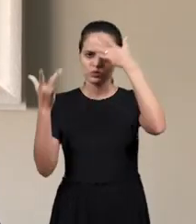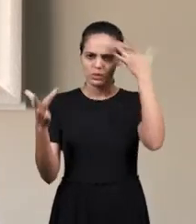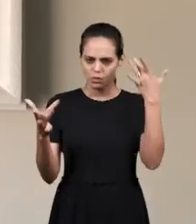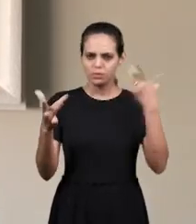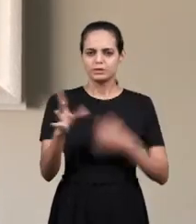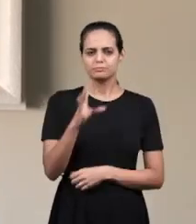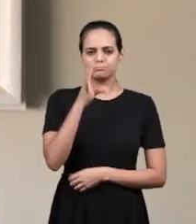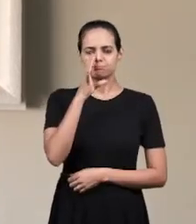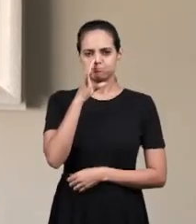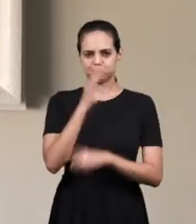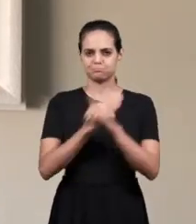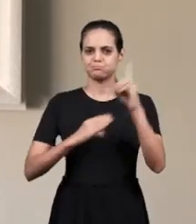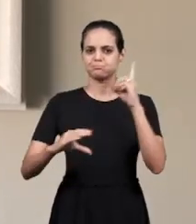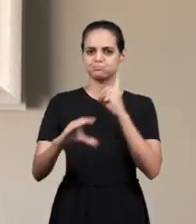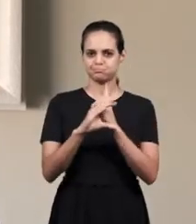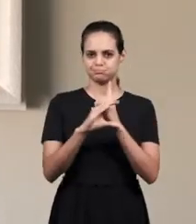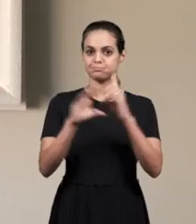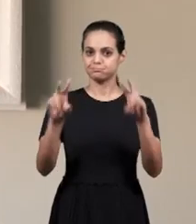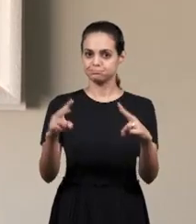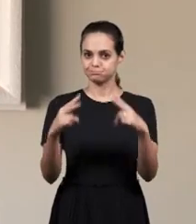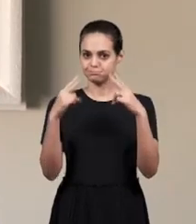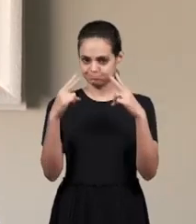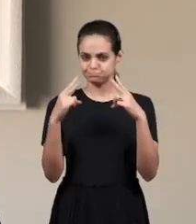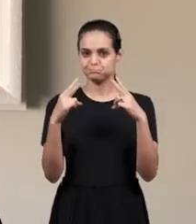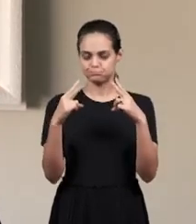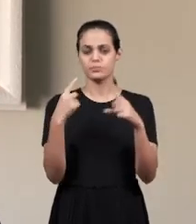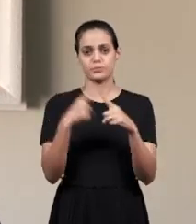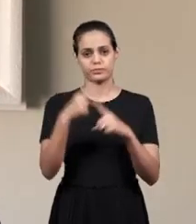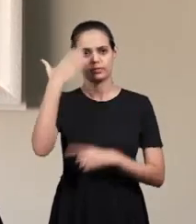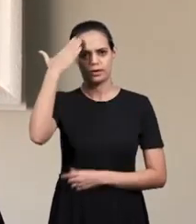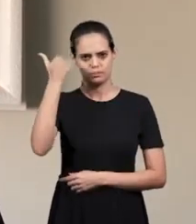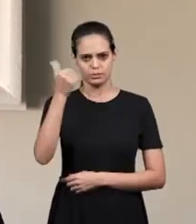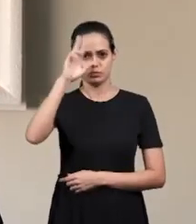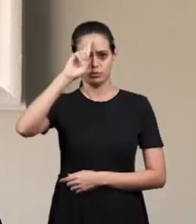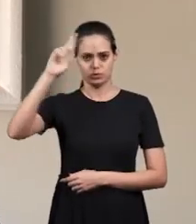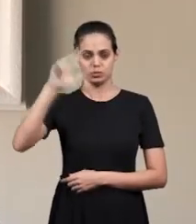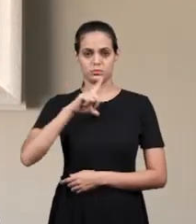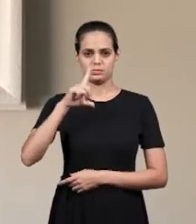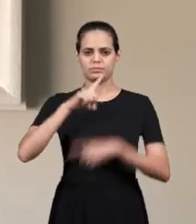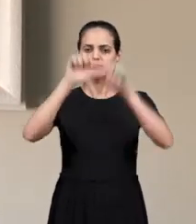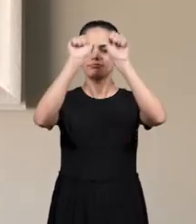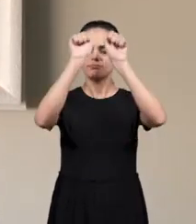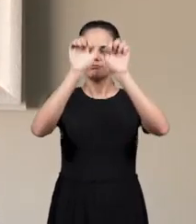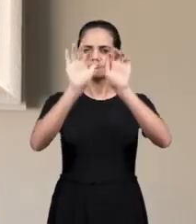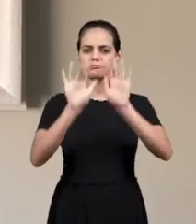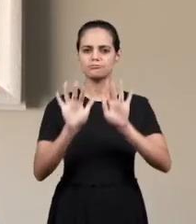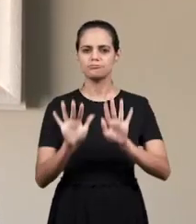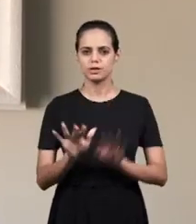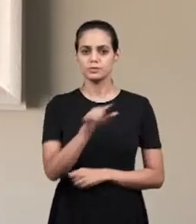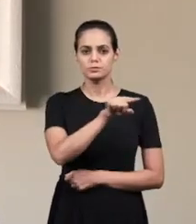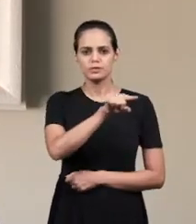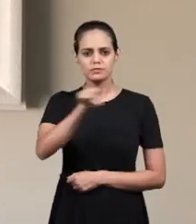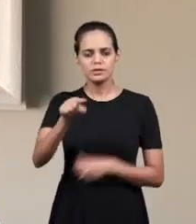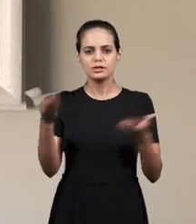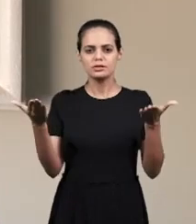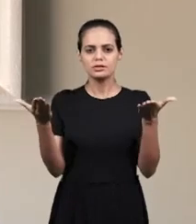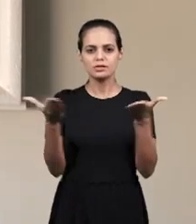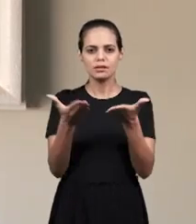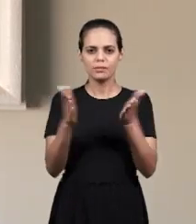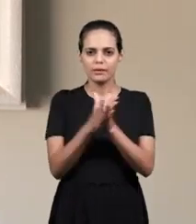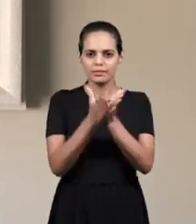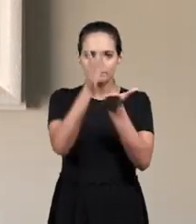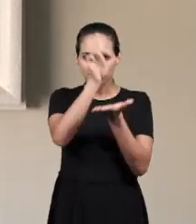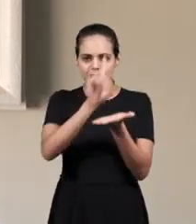here with this public that's watching our services alongside us. For we know that the Lord has a blessing as for all those